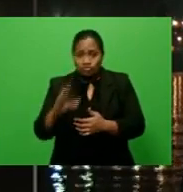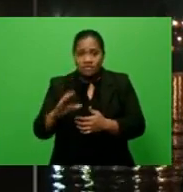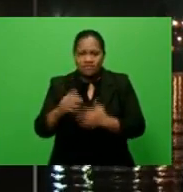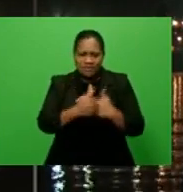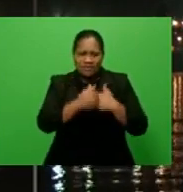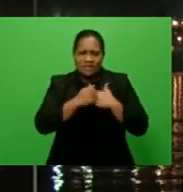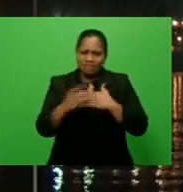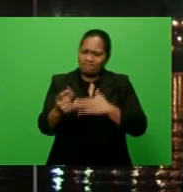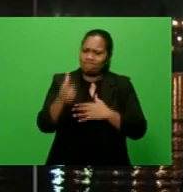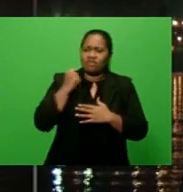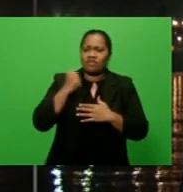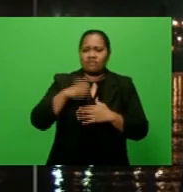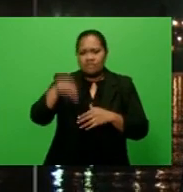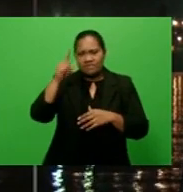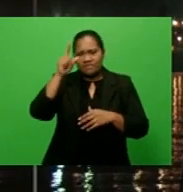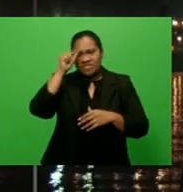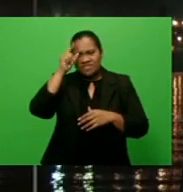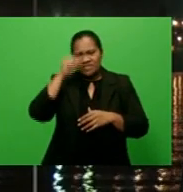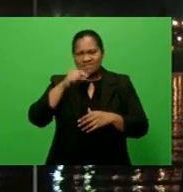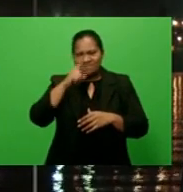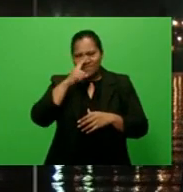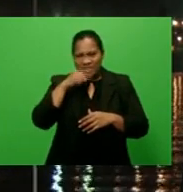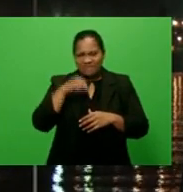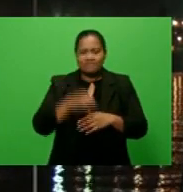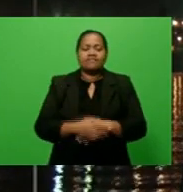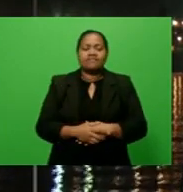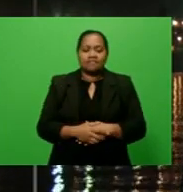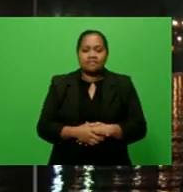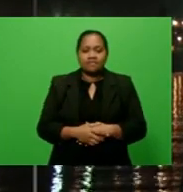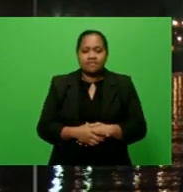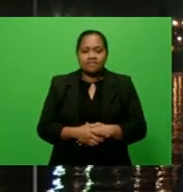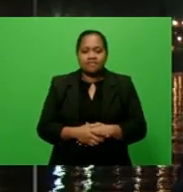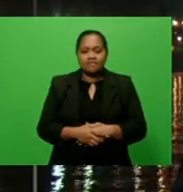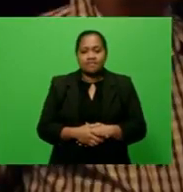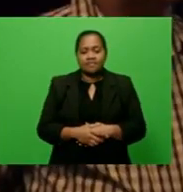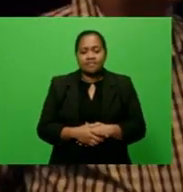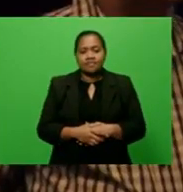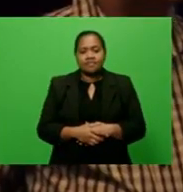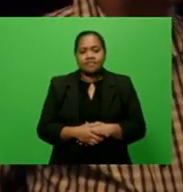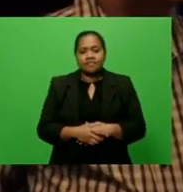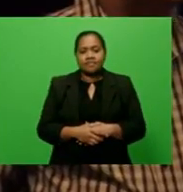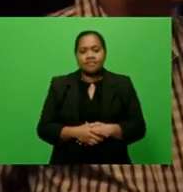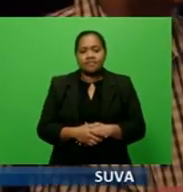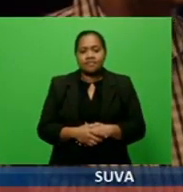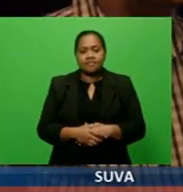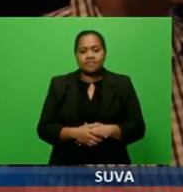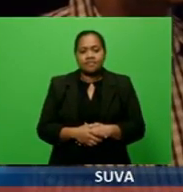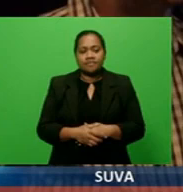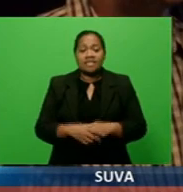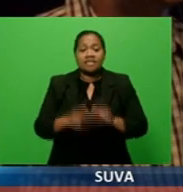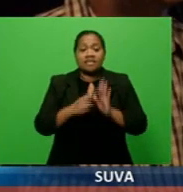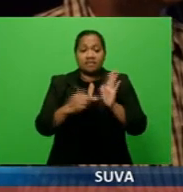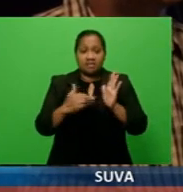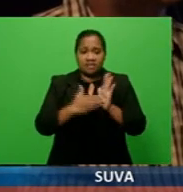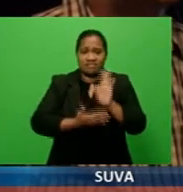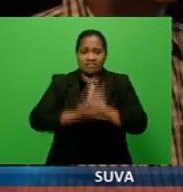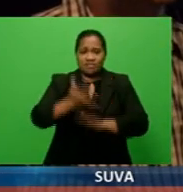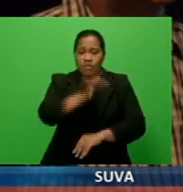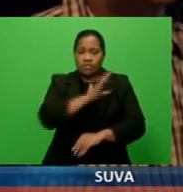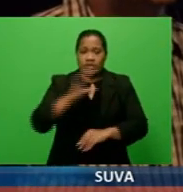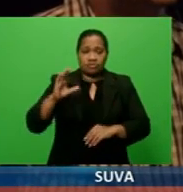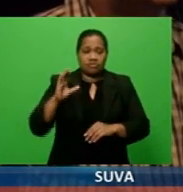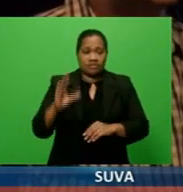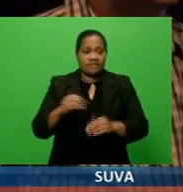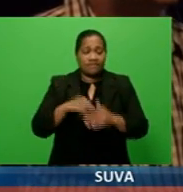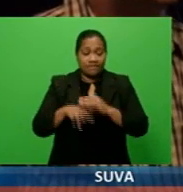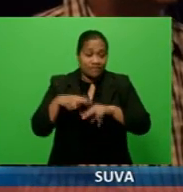through repatriation flights. Jasaina Nunga with the details. The New Zealand High Commissioner to Fiji says